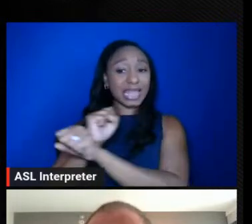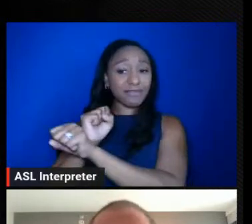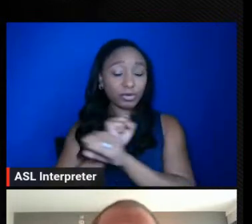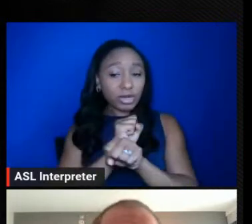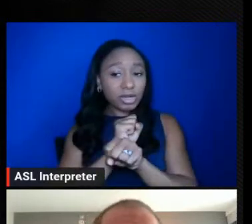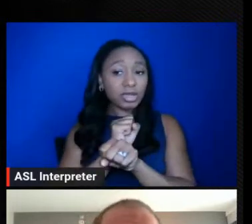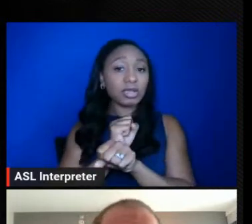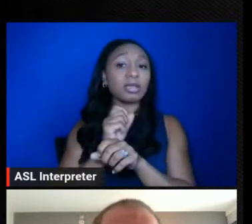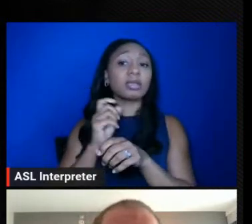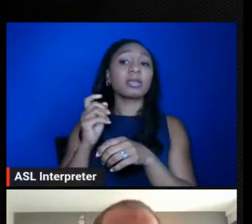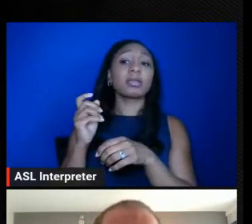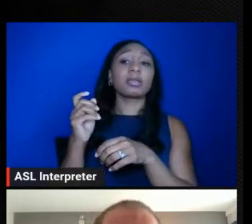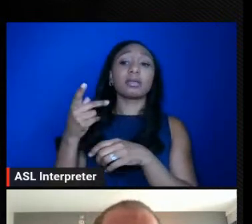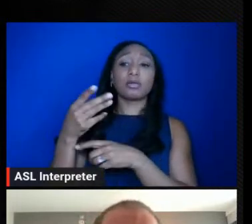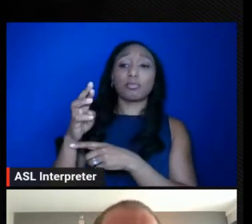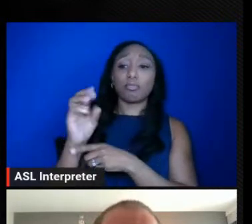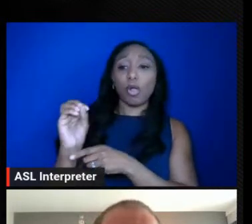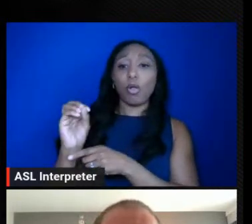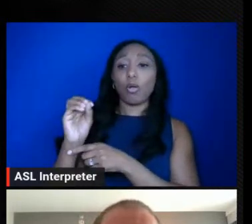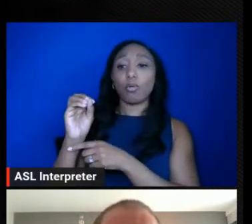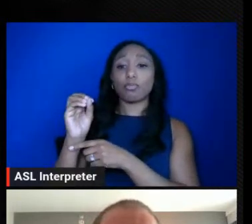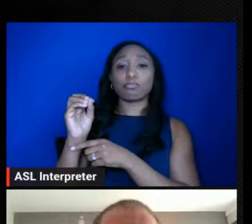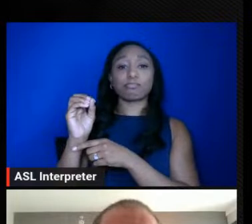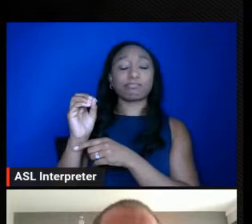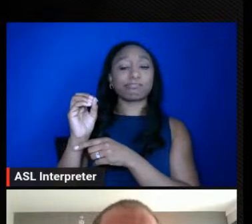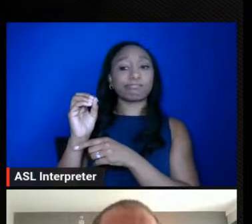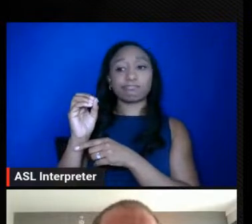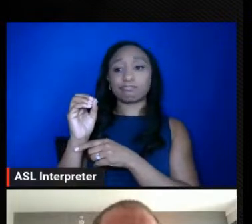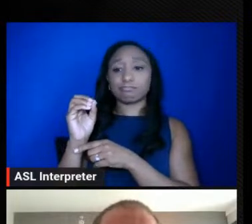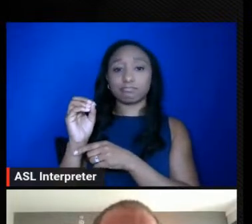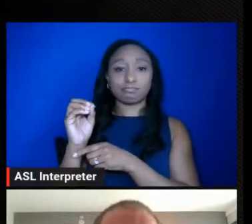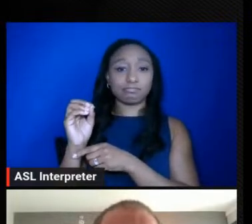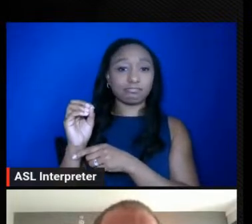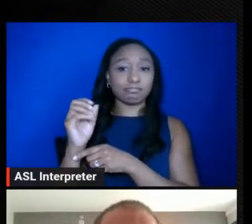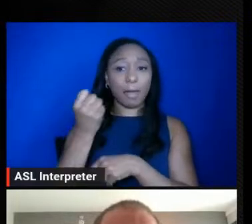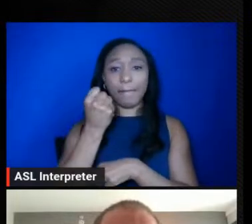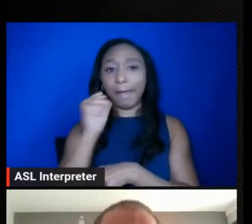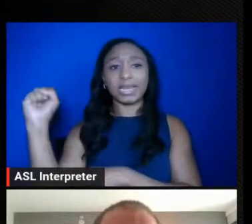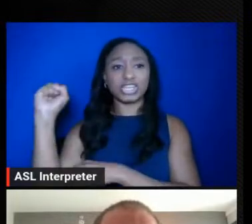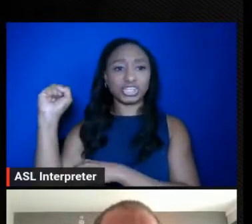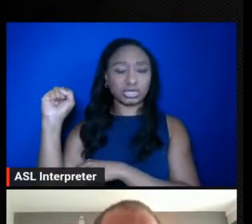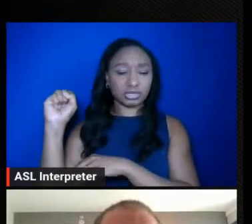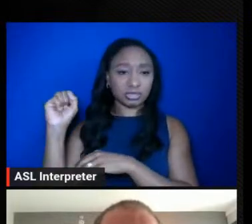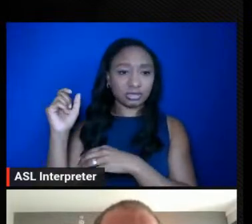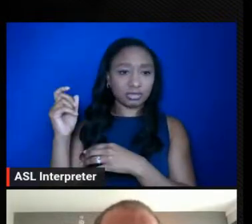country on a collision course with civil war.